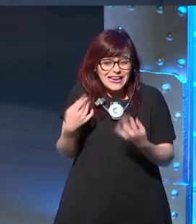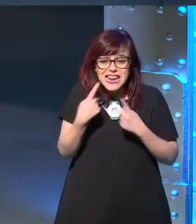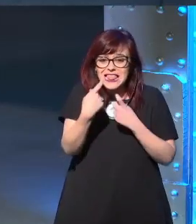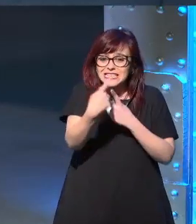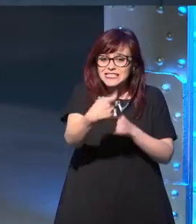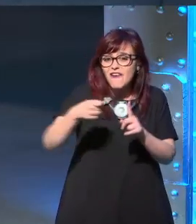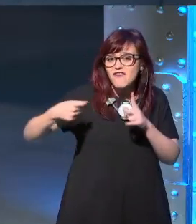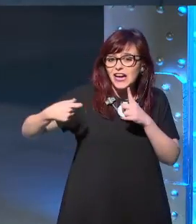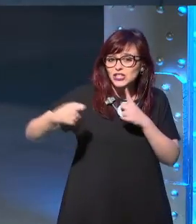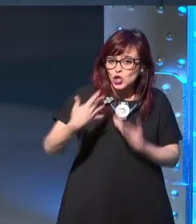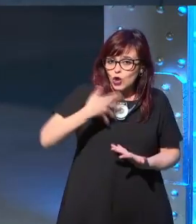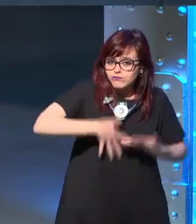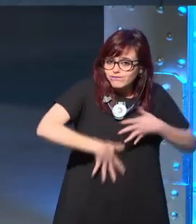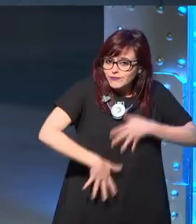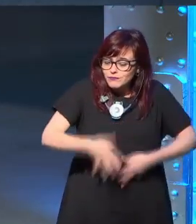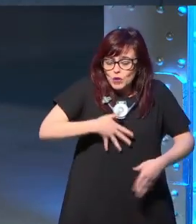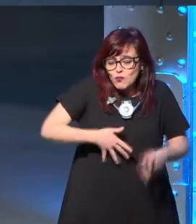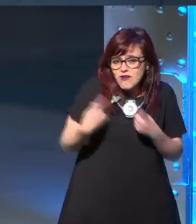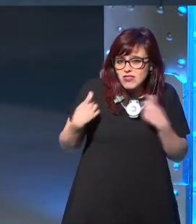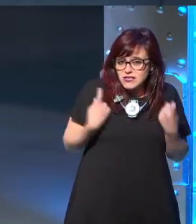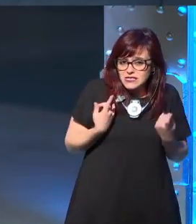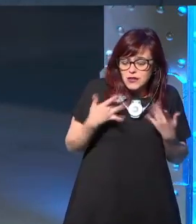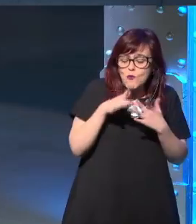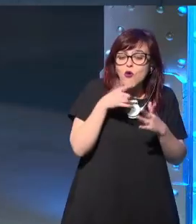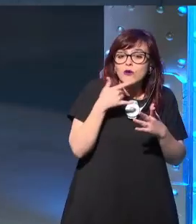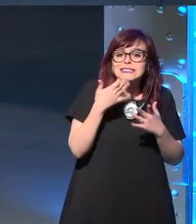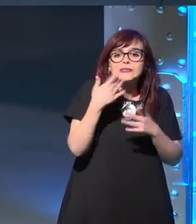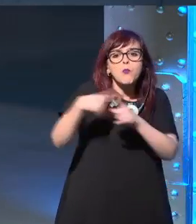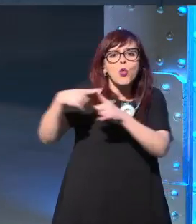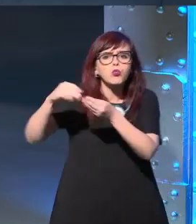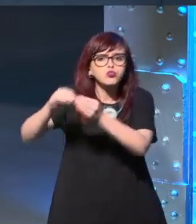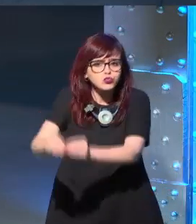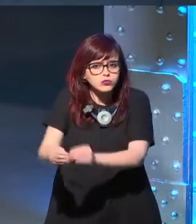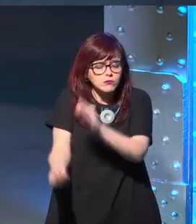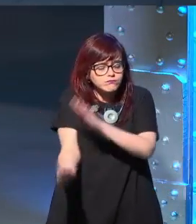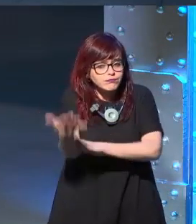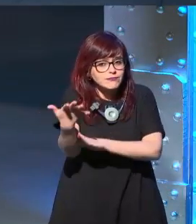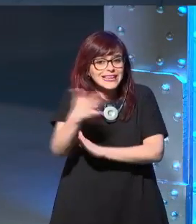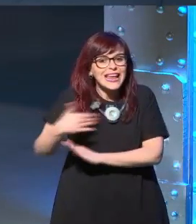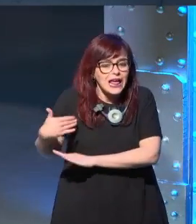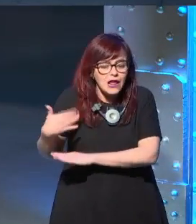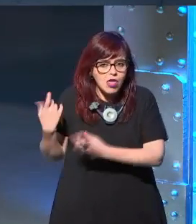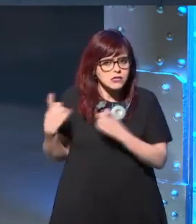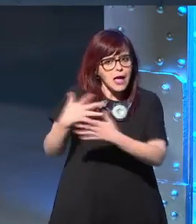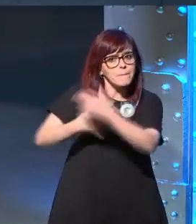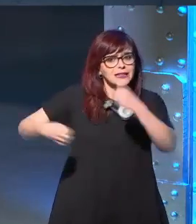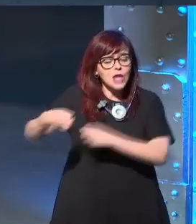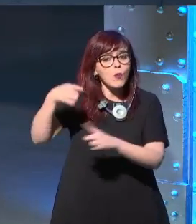to create products that touch the human heart, not just an engineer's heart.